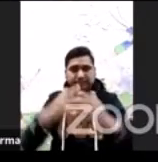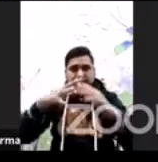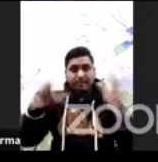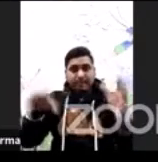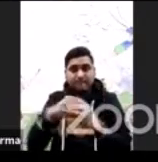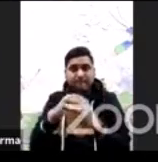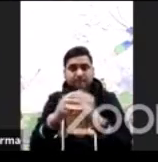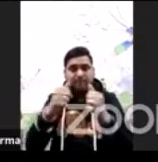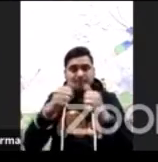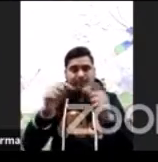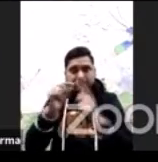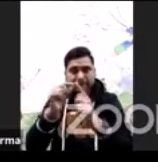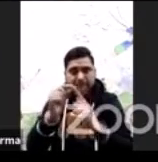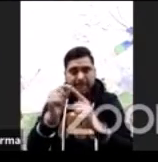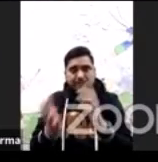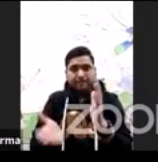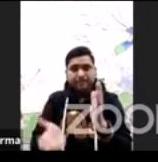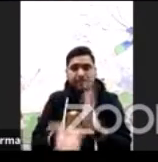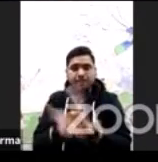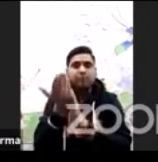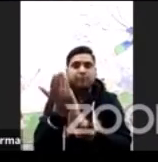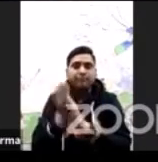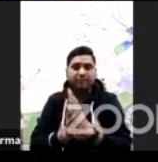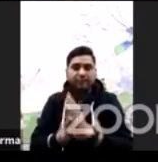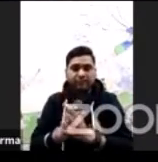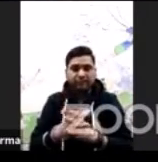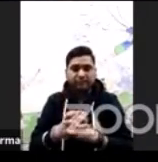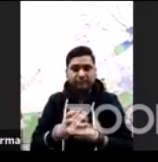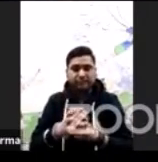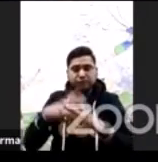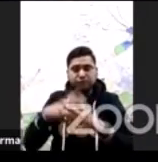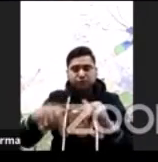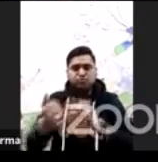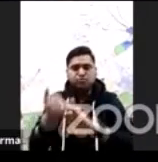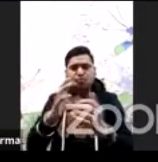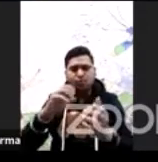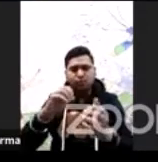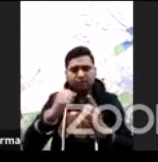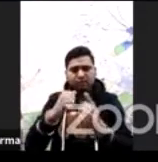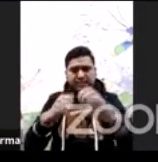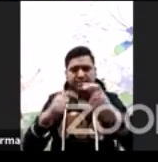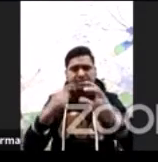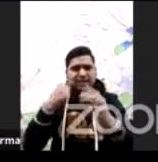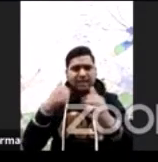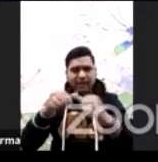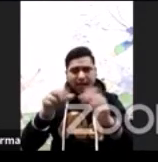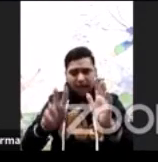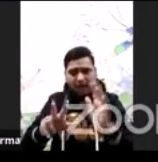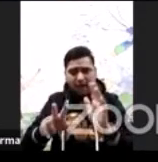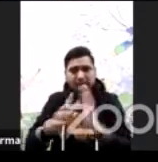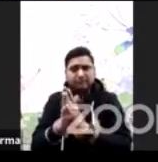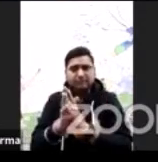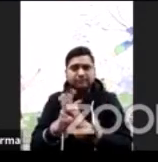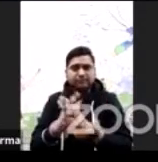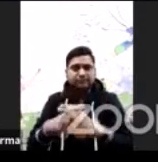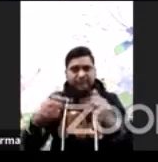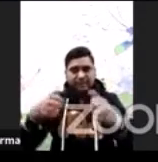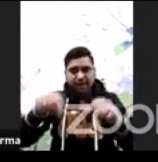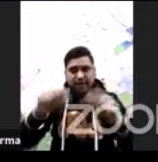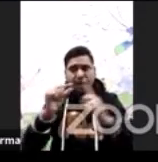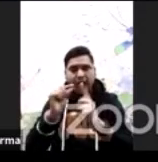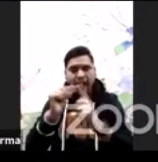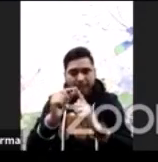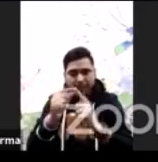you to bring the social expertise, and more so to take this application to all